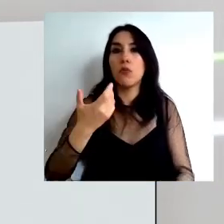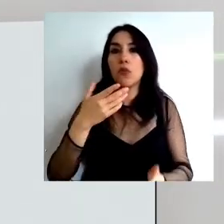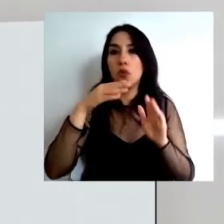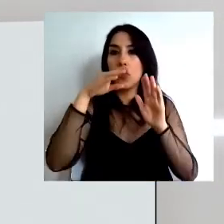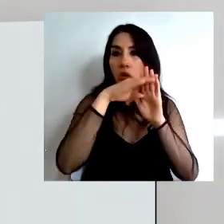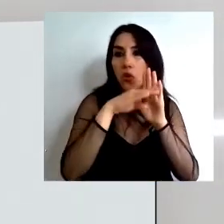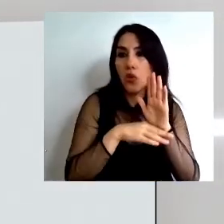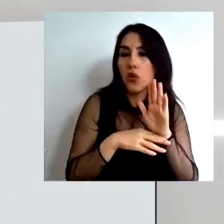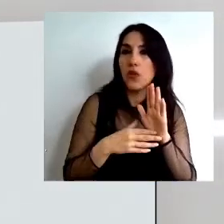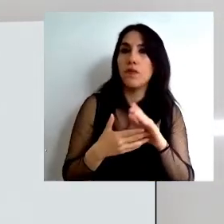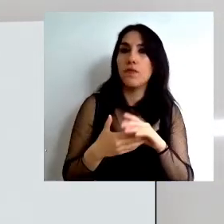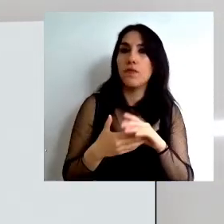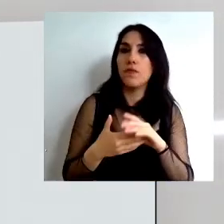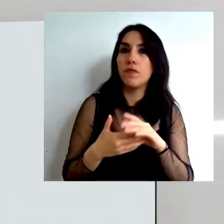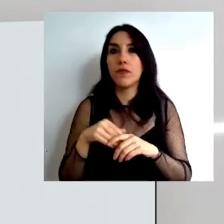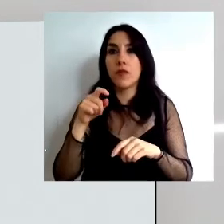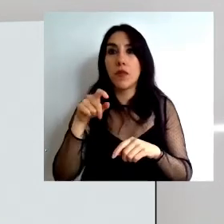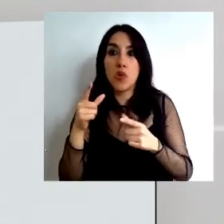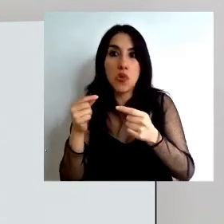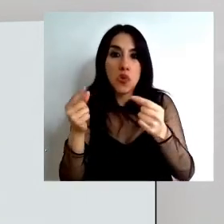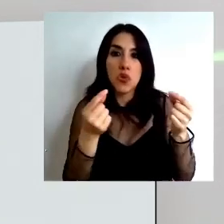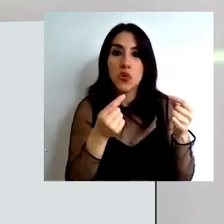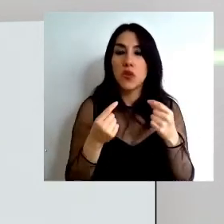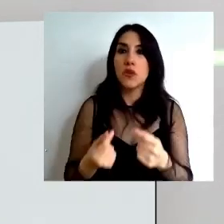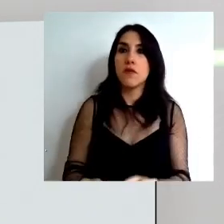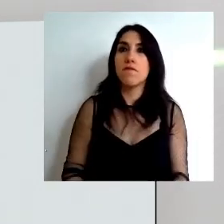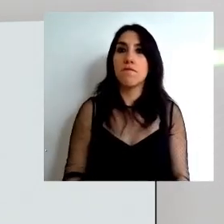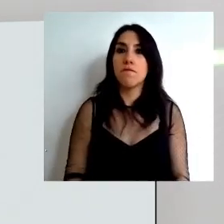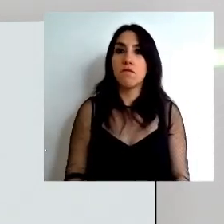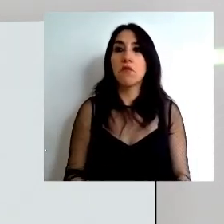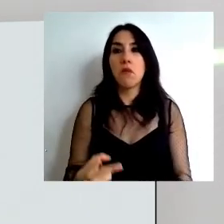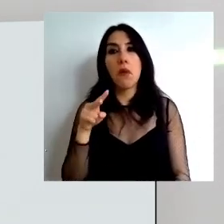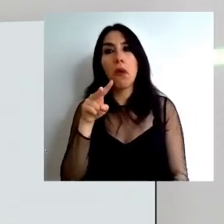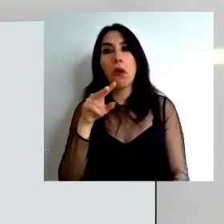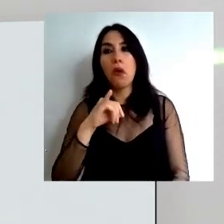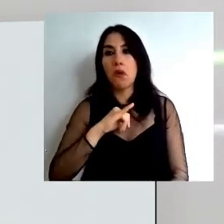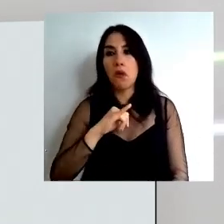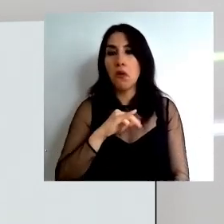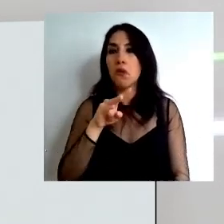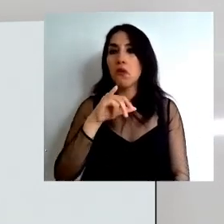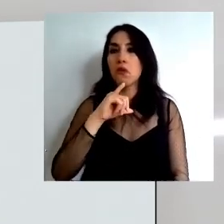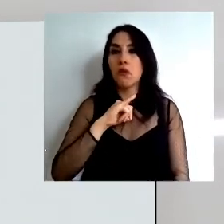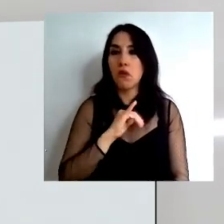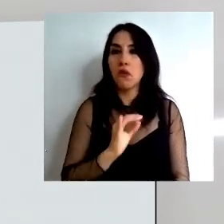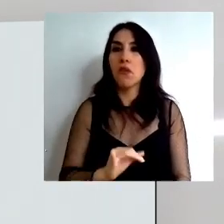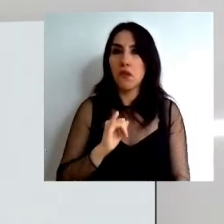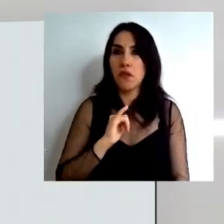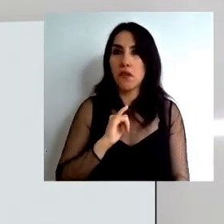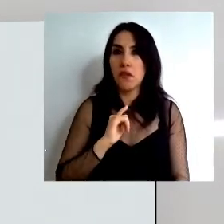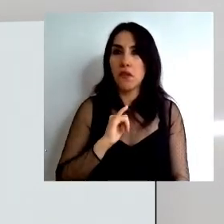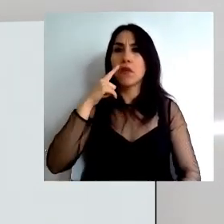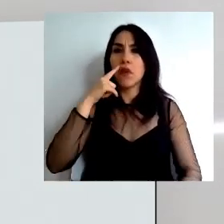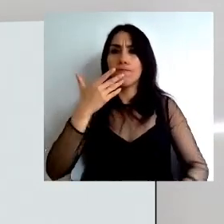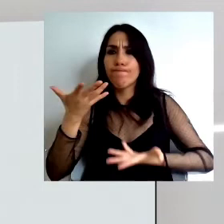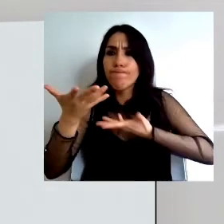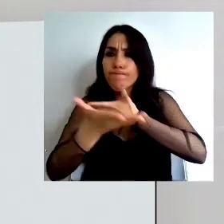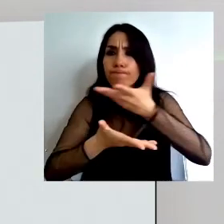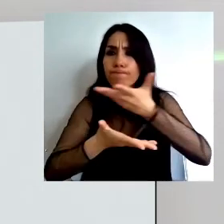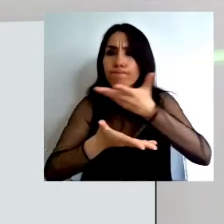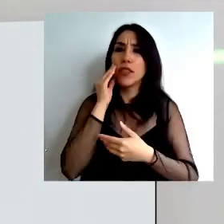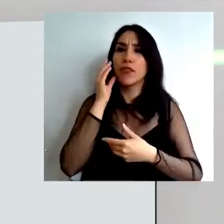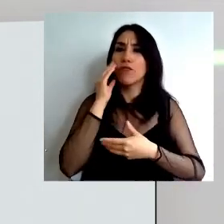That's really interesting. Based on your experience now, if someone in this room is, a bit newer to this field, what would